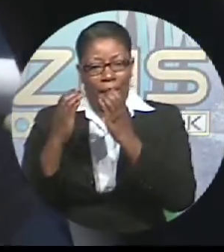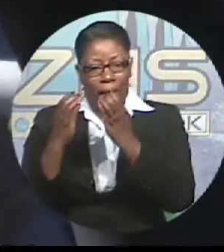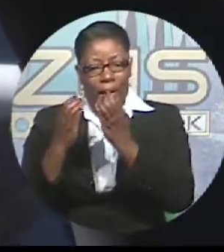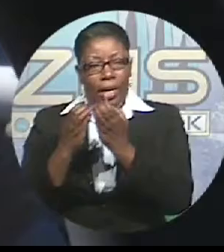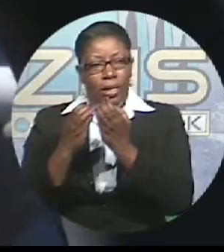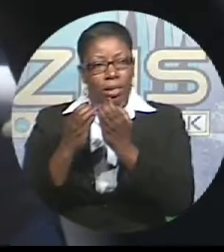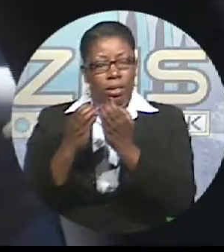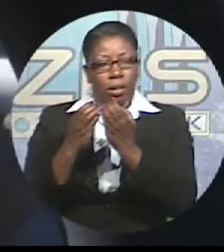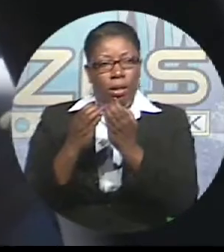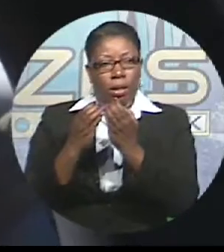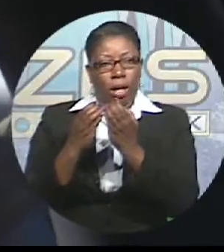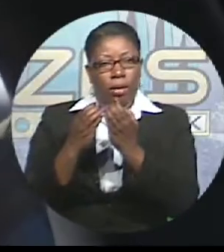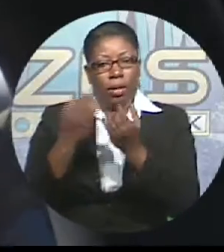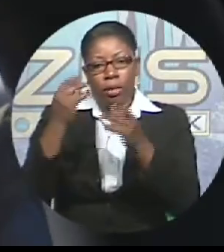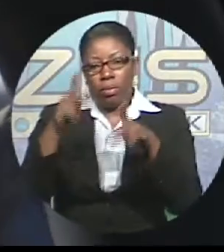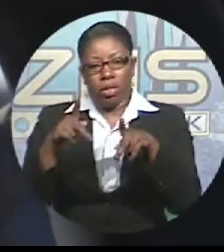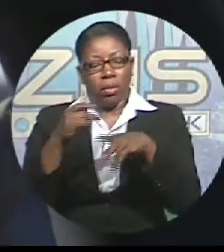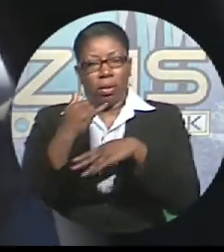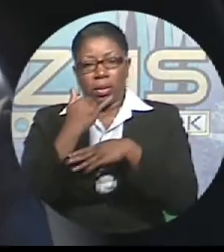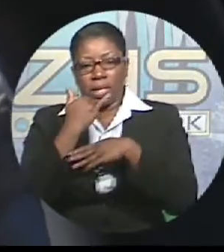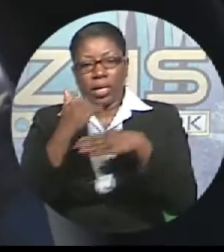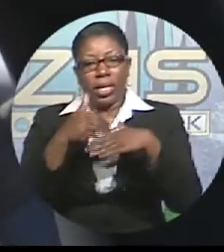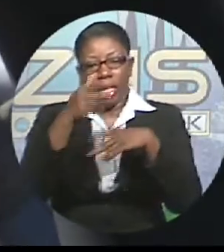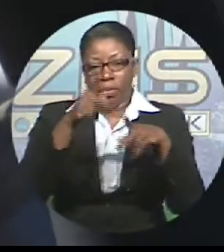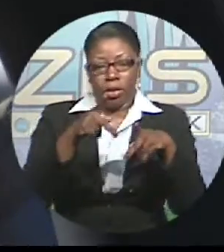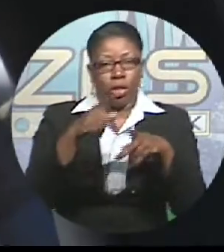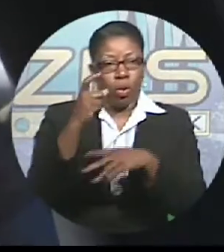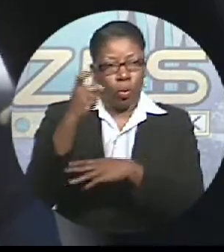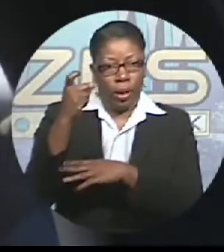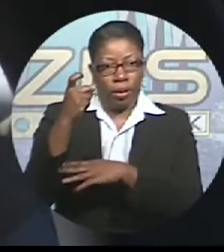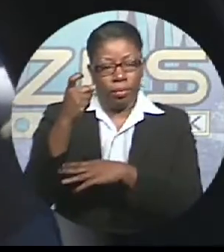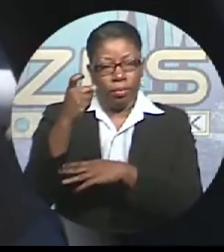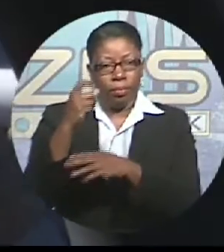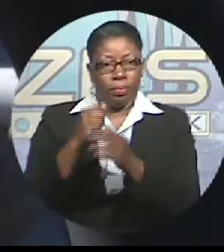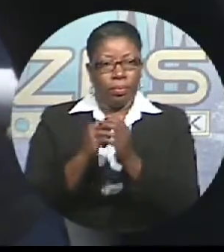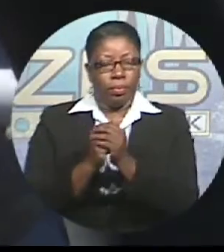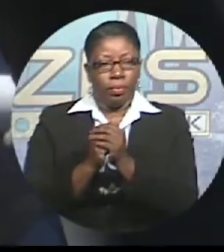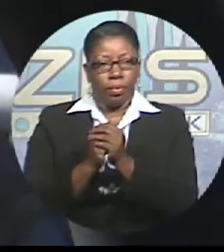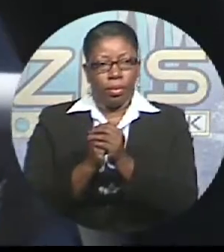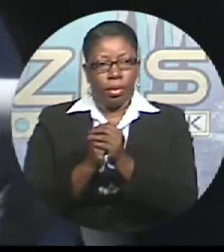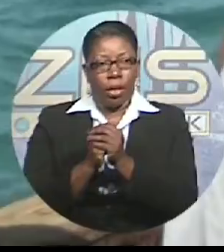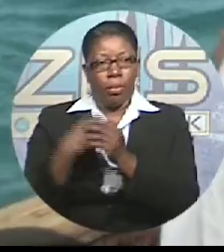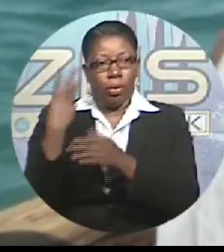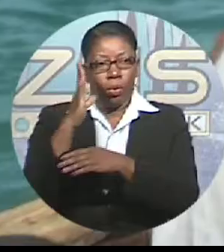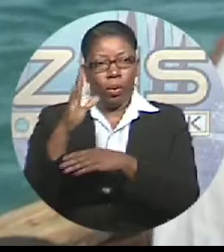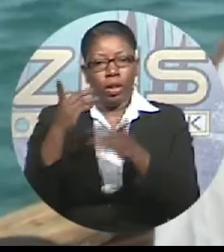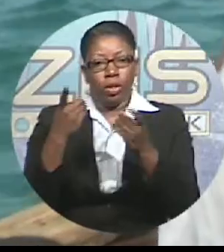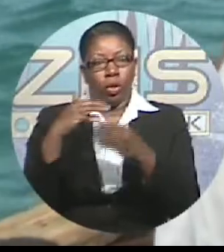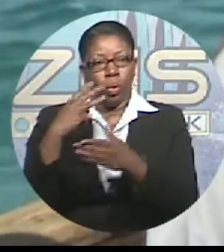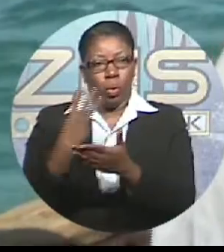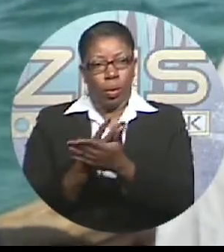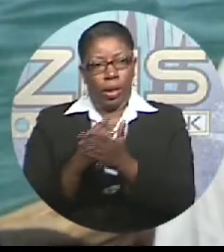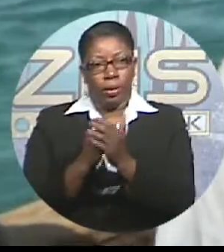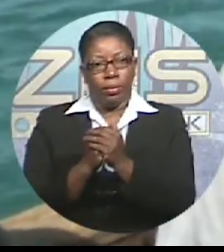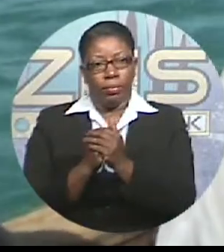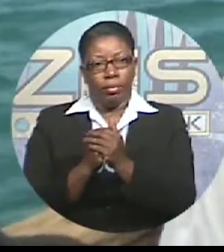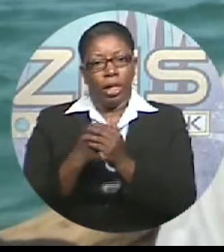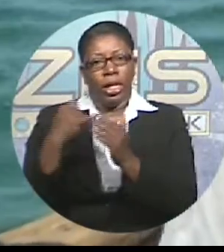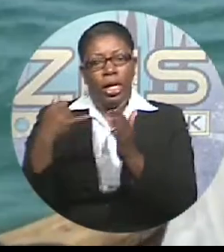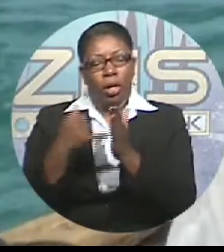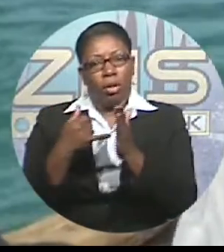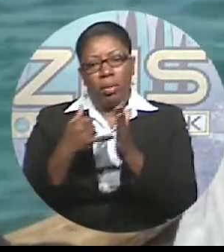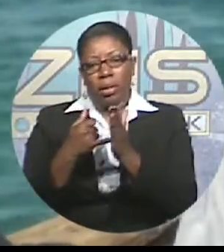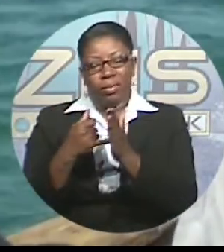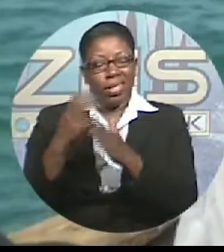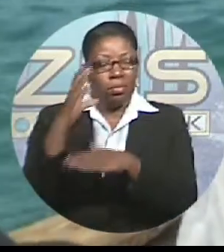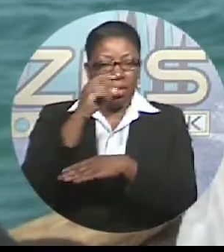on top. Anybody make a mistake, the next man win. But if your boat get good handling, you'll do well. King would be a great miss for us this regatta, but we